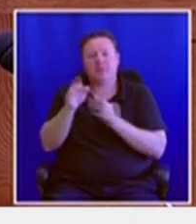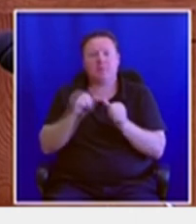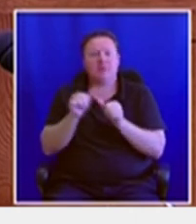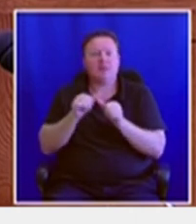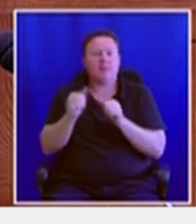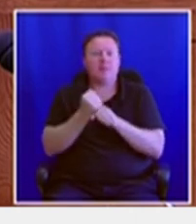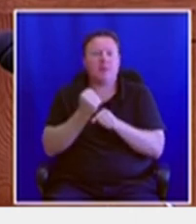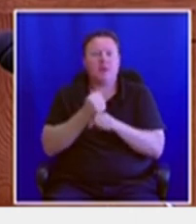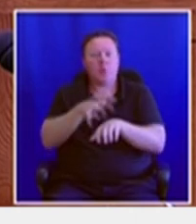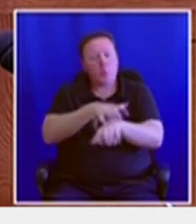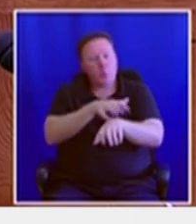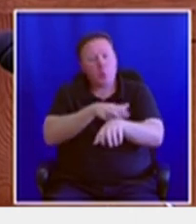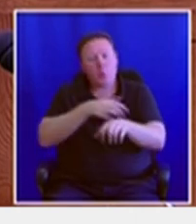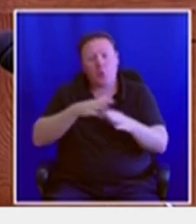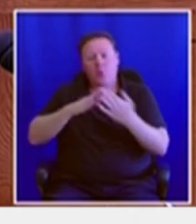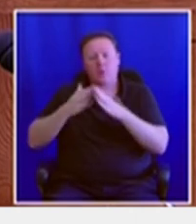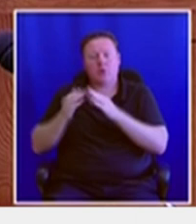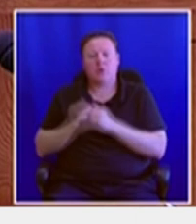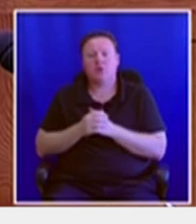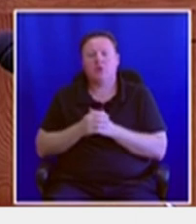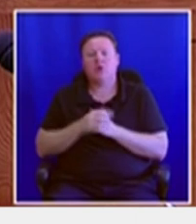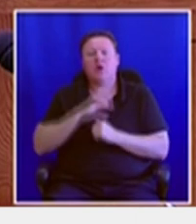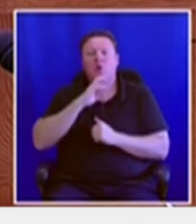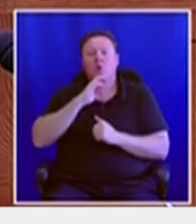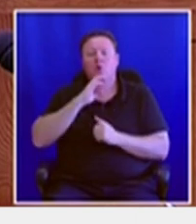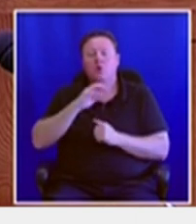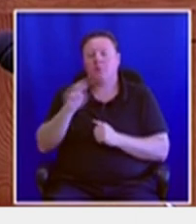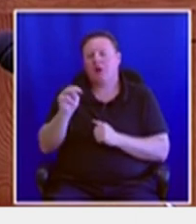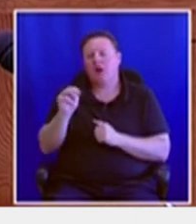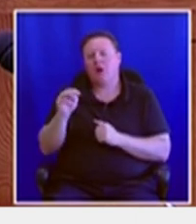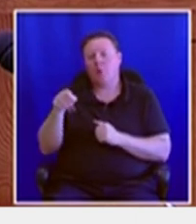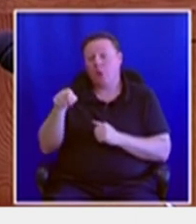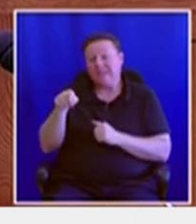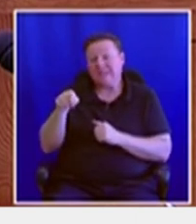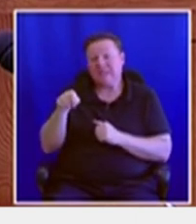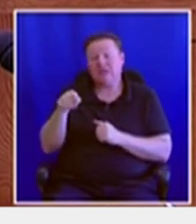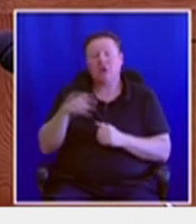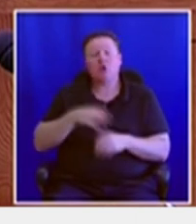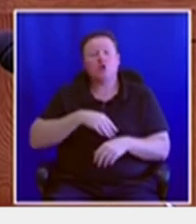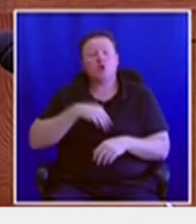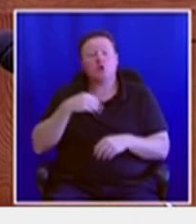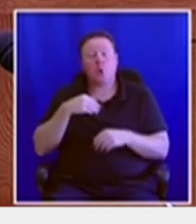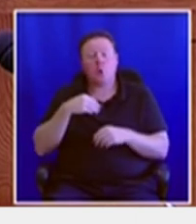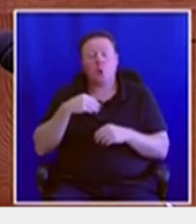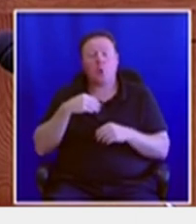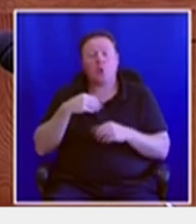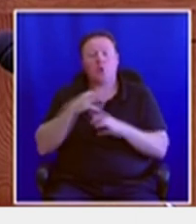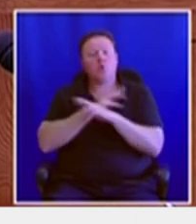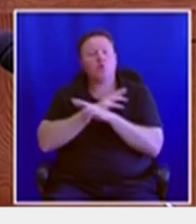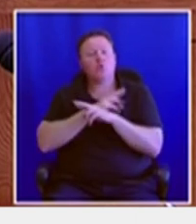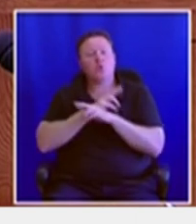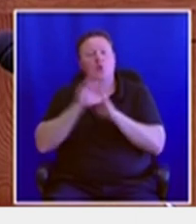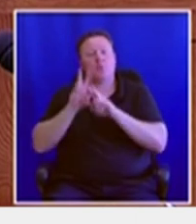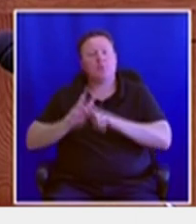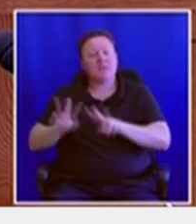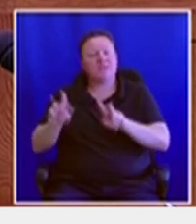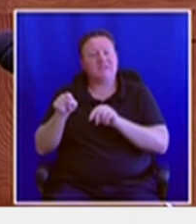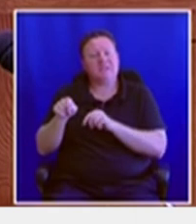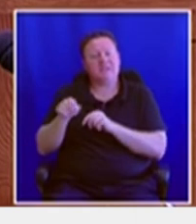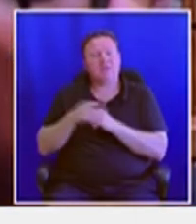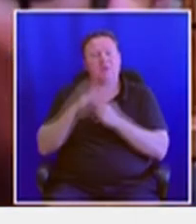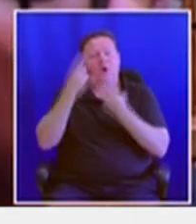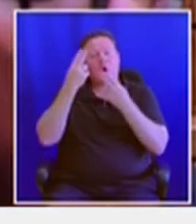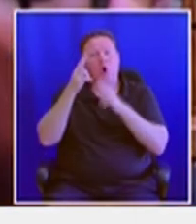communities. May Inkosi Mahlangu's soul and spirit continue to rest in peace, and in honor of